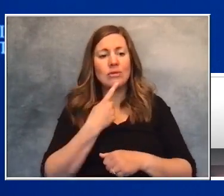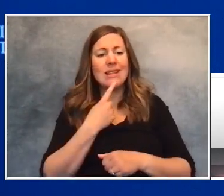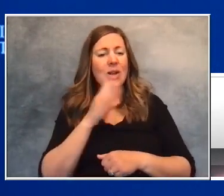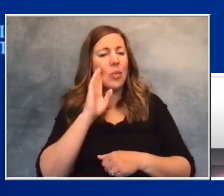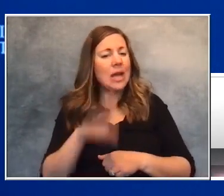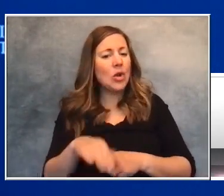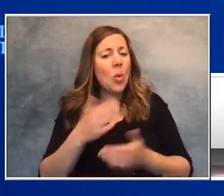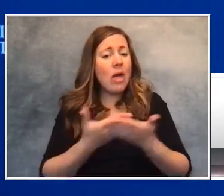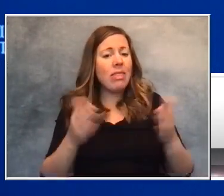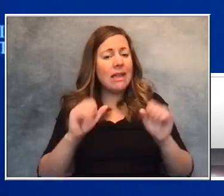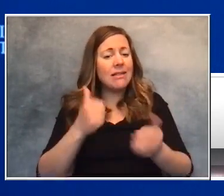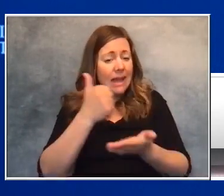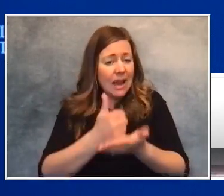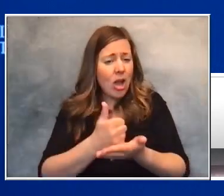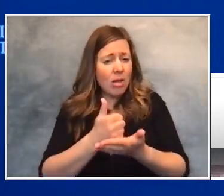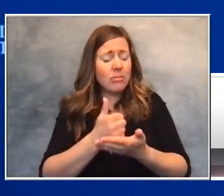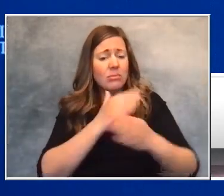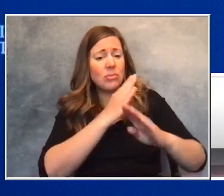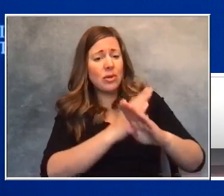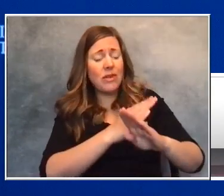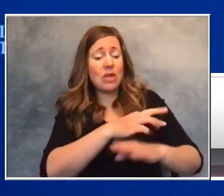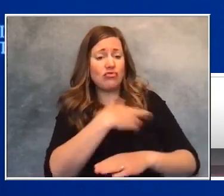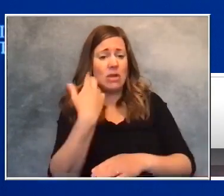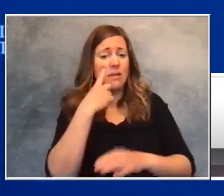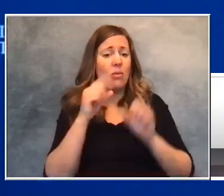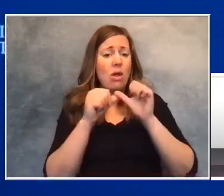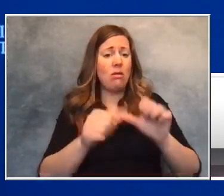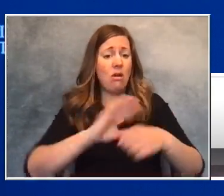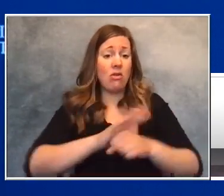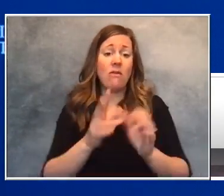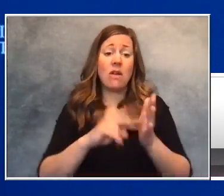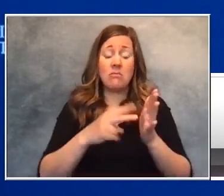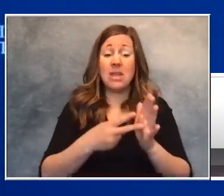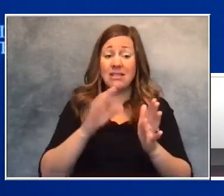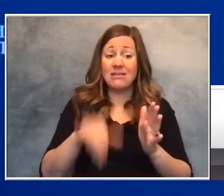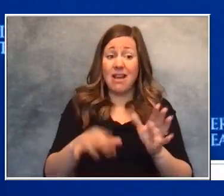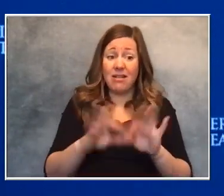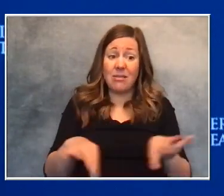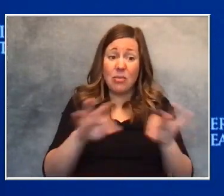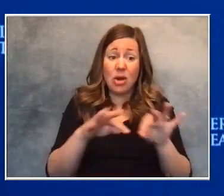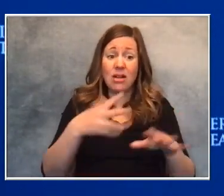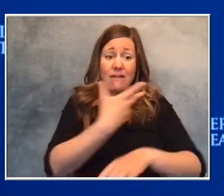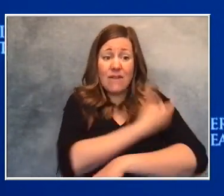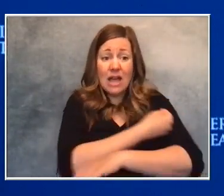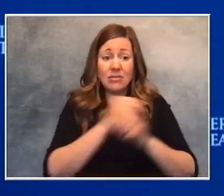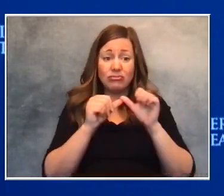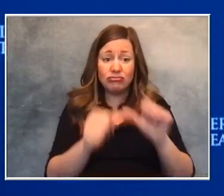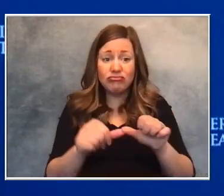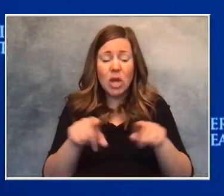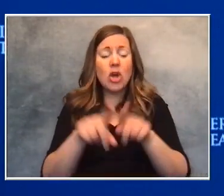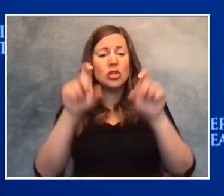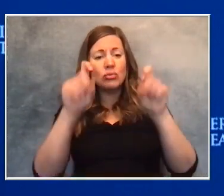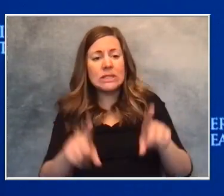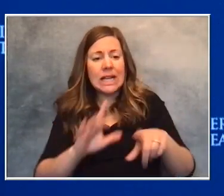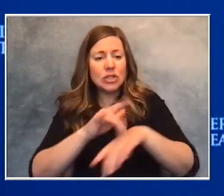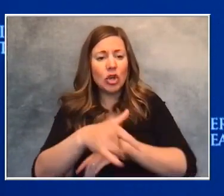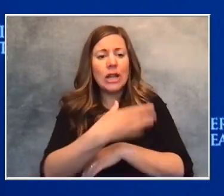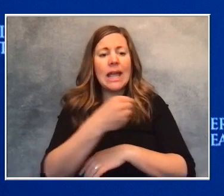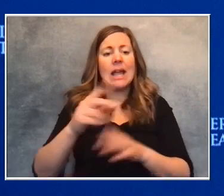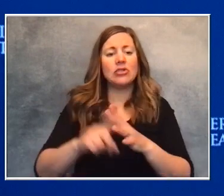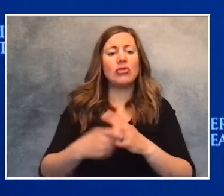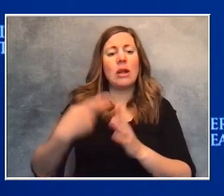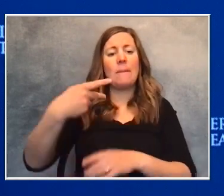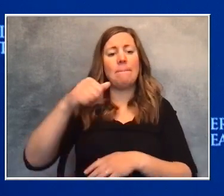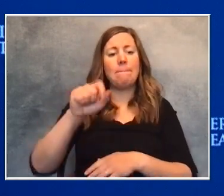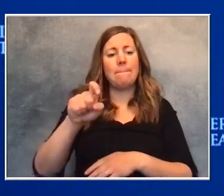prevent the risk of getting long COVID. That includes being up to date with vaccines, also getting tested early and getting on Paxlovid early. The